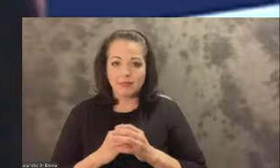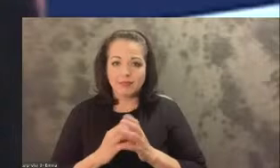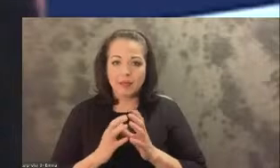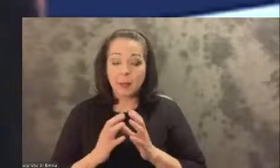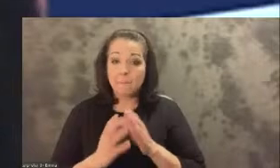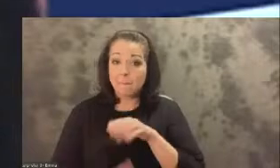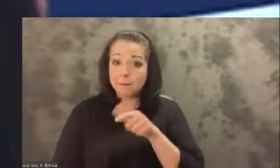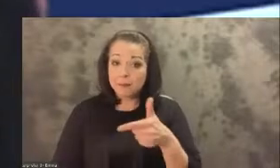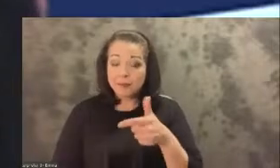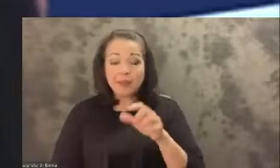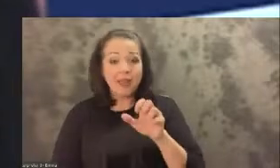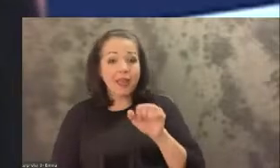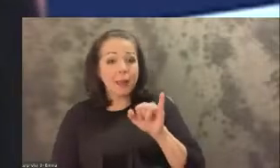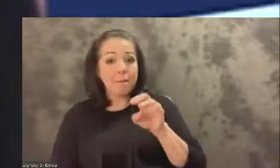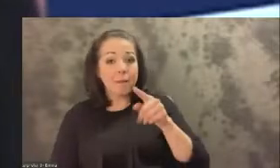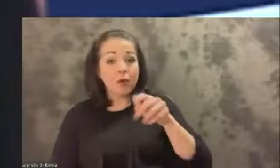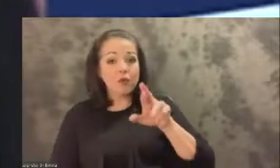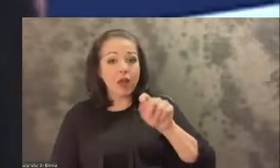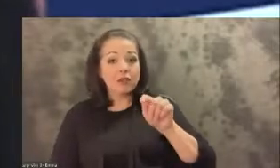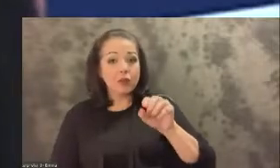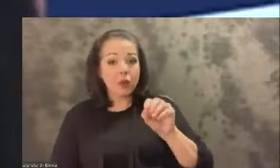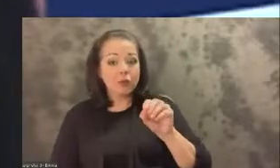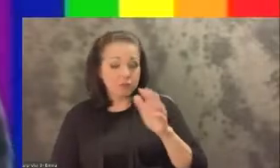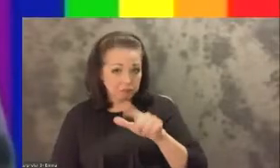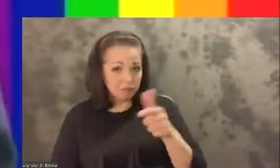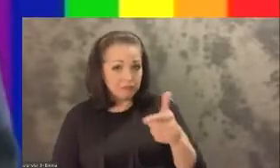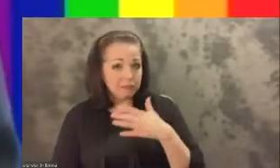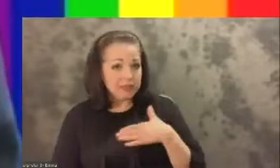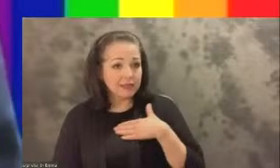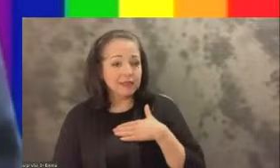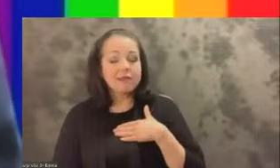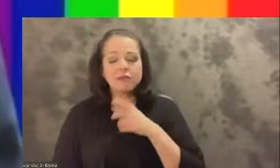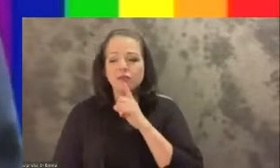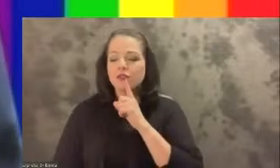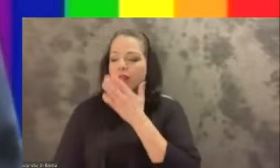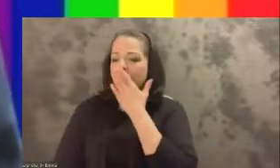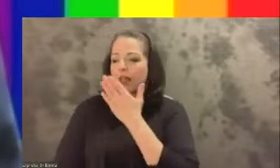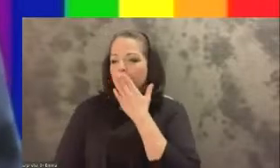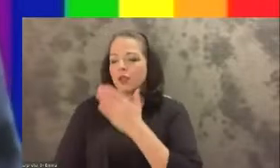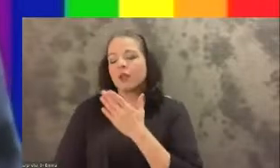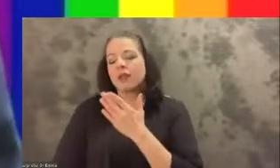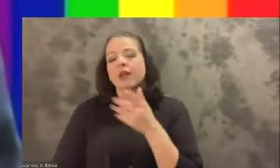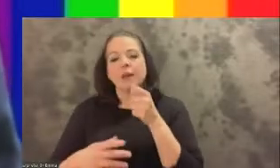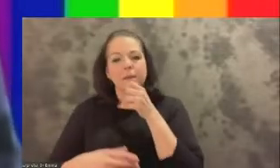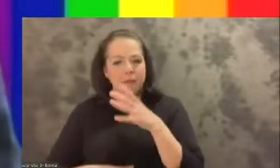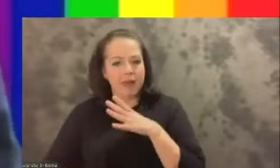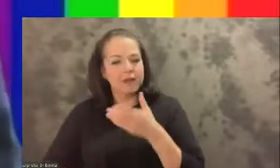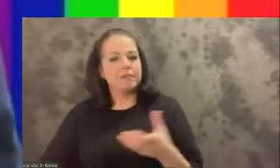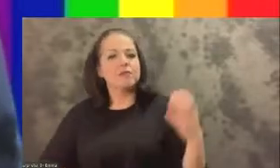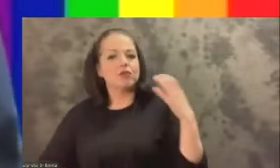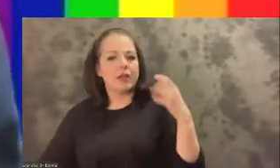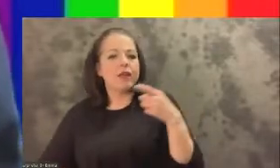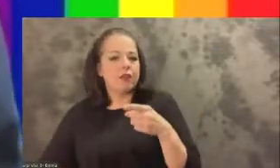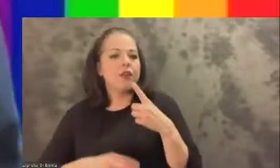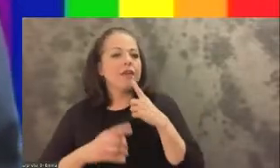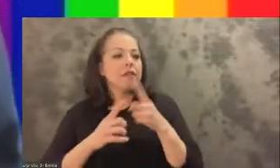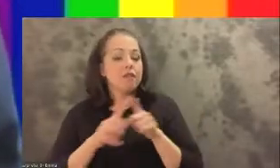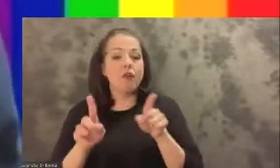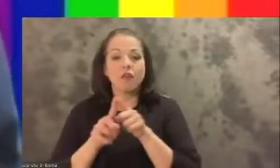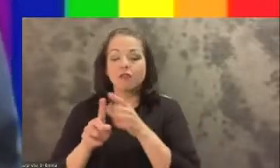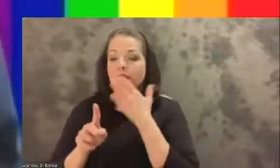Mr. Imperato, please. Thank you, Madam Chair, and thank you, Dr. Gage Whitfleet, for